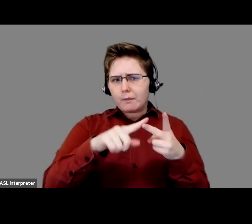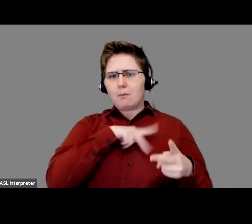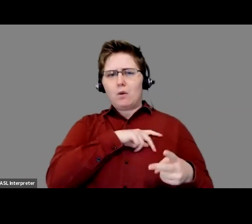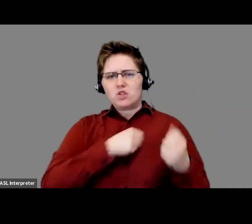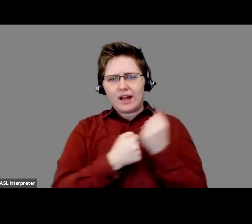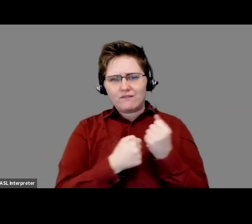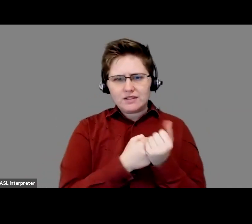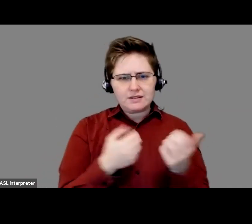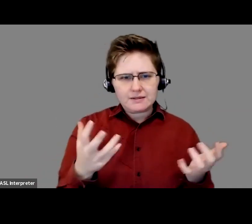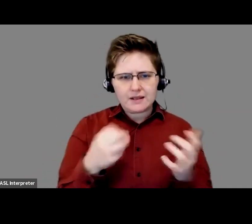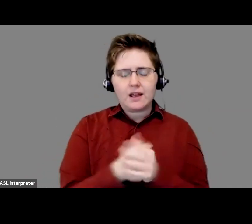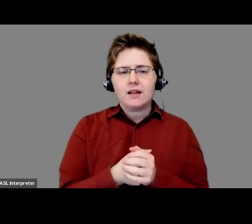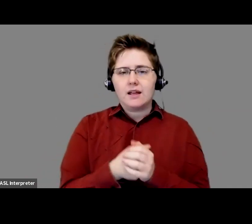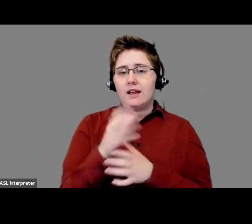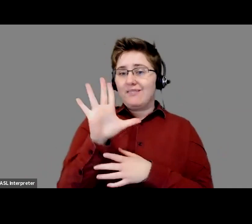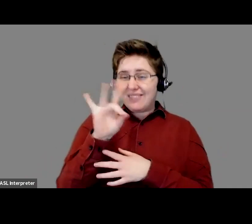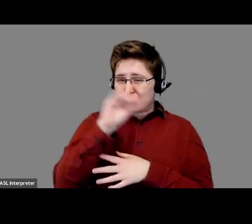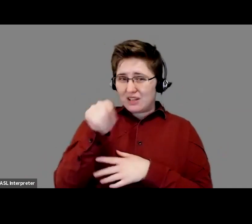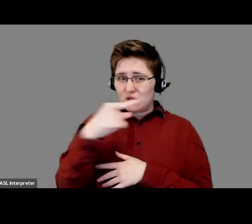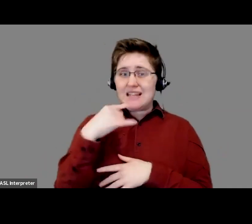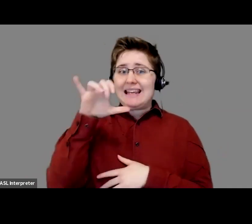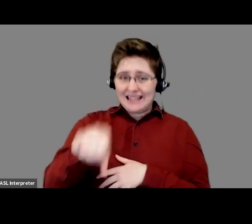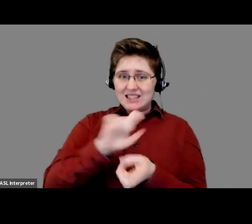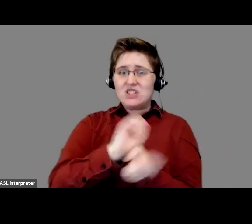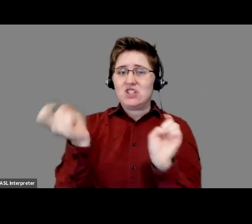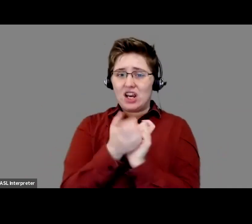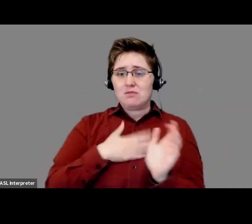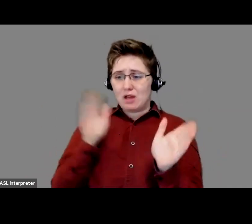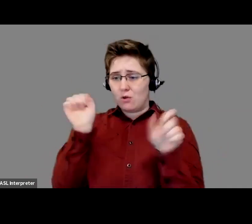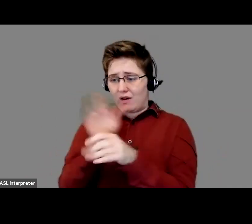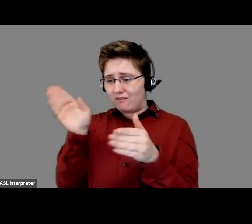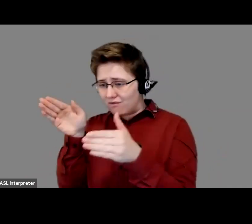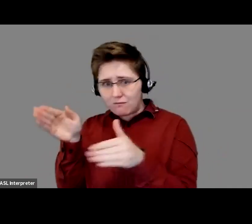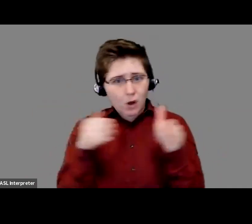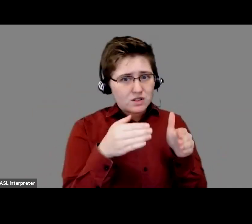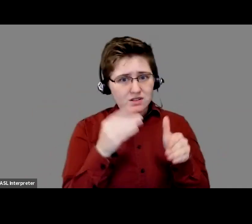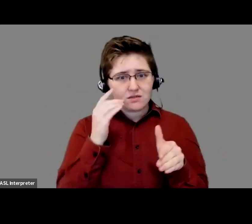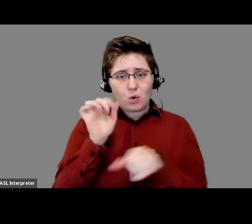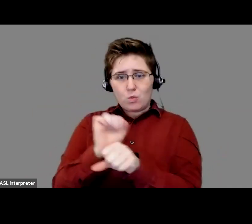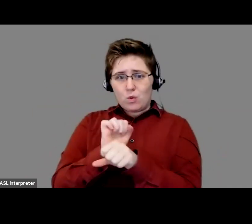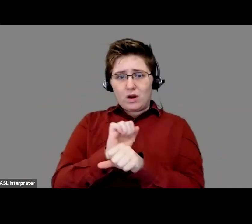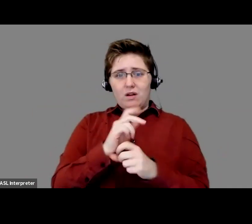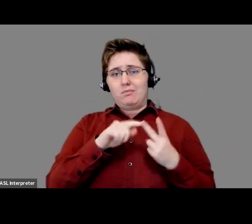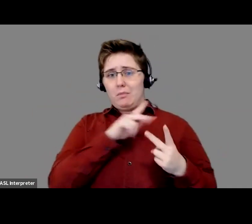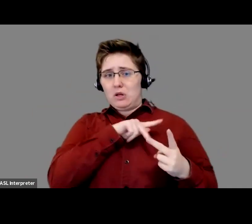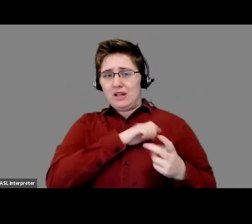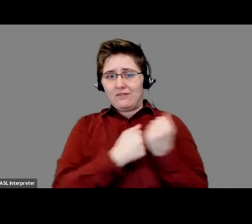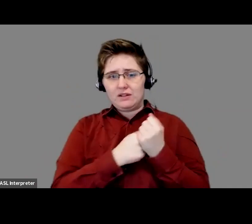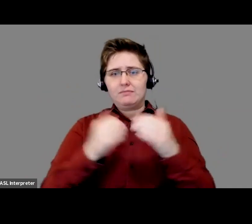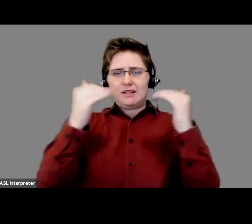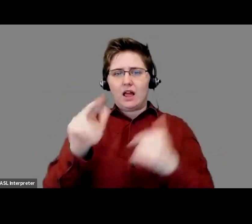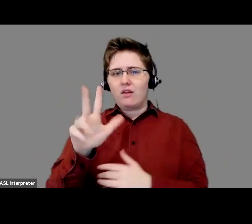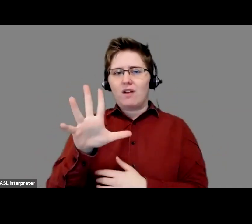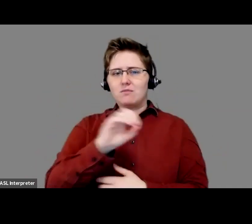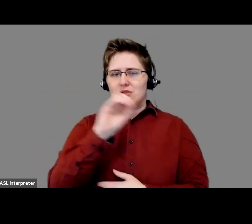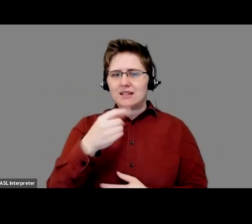personal advocacy? 58% said yes, it's changed the focus of my work or personal advocacy. And the next 35% we